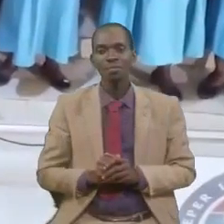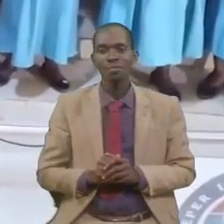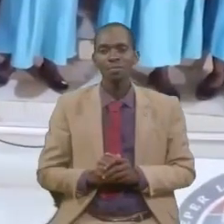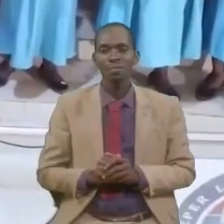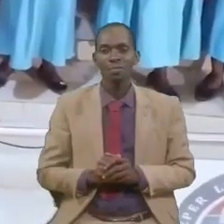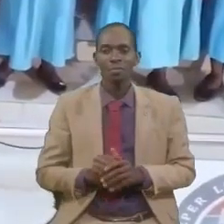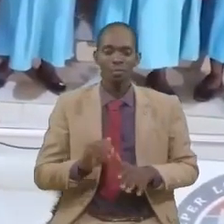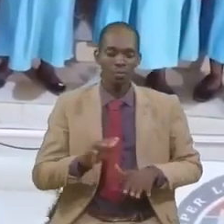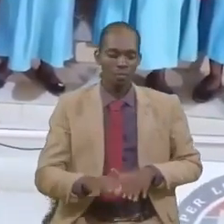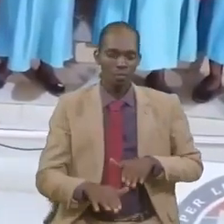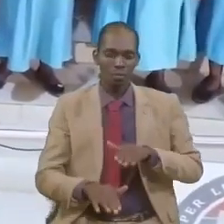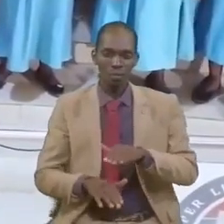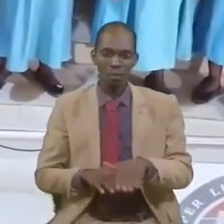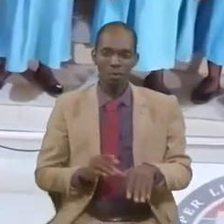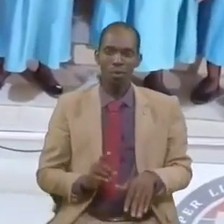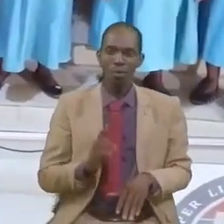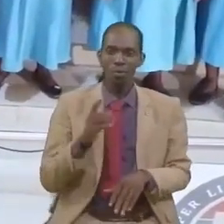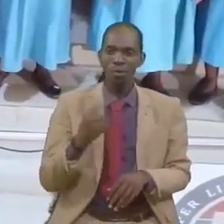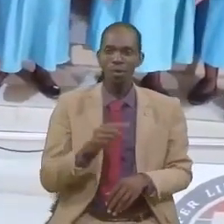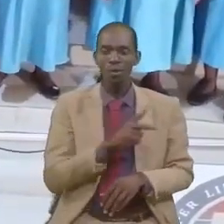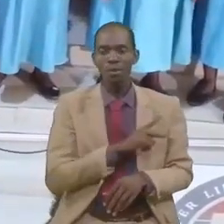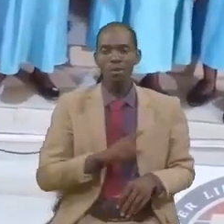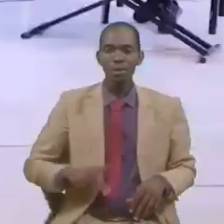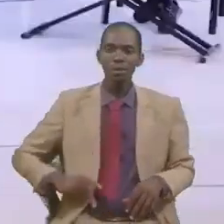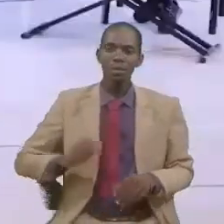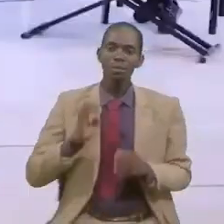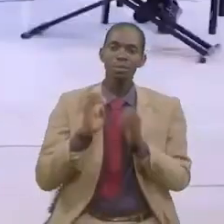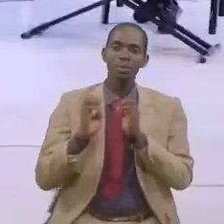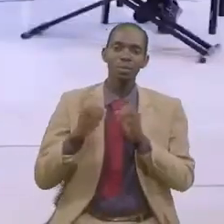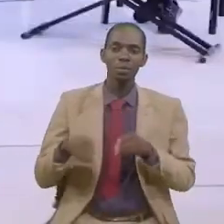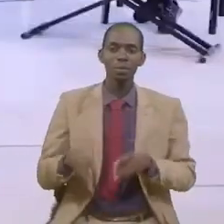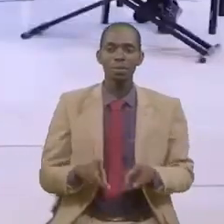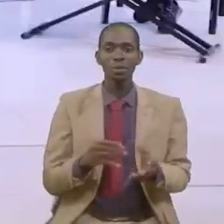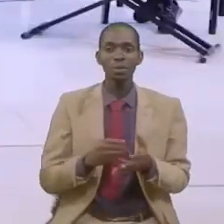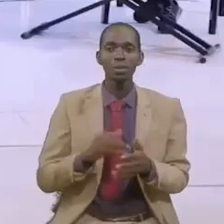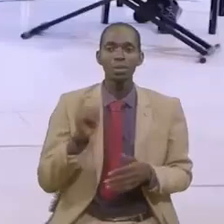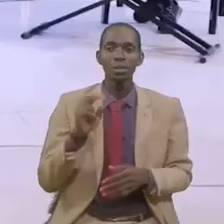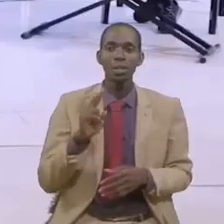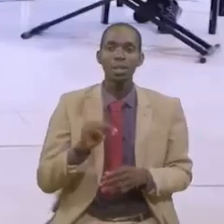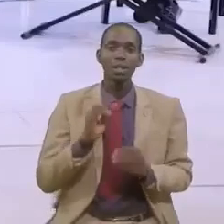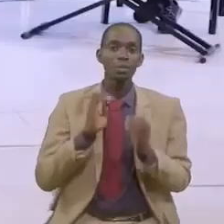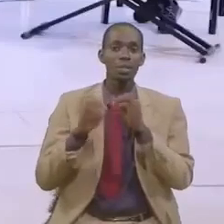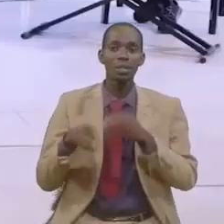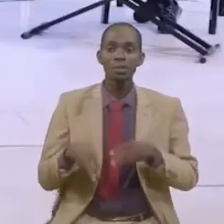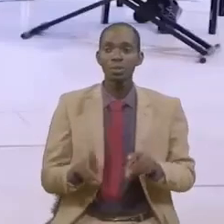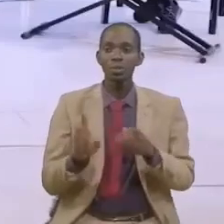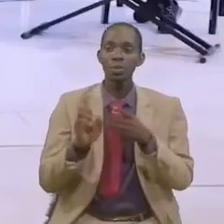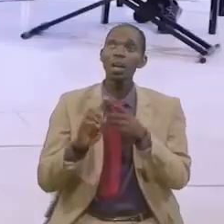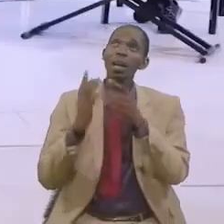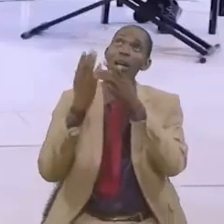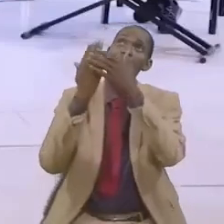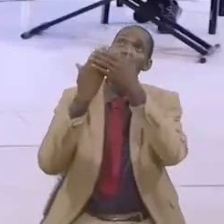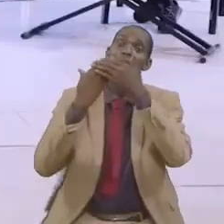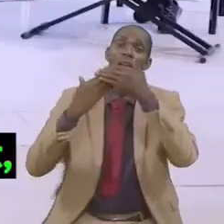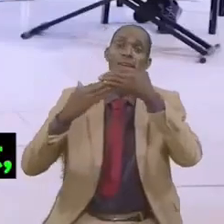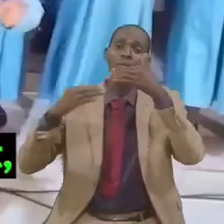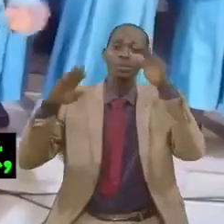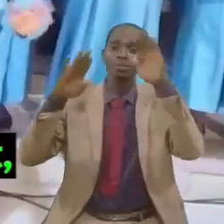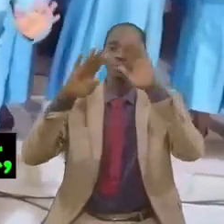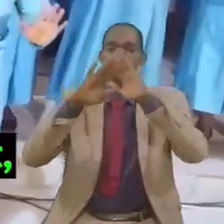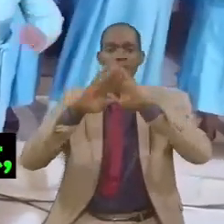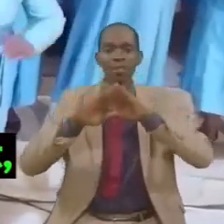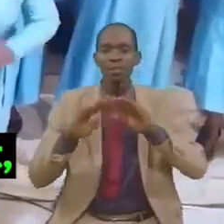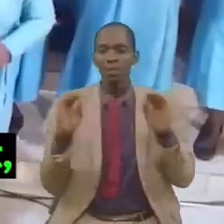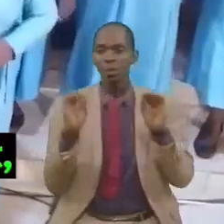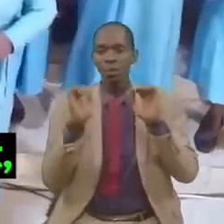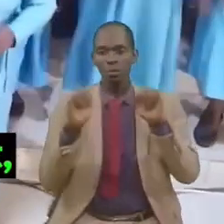Walking up the King's highway. It's a highway to heaven. No